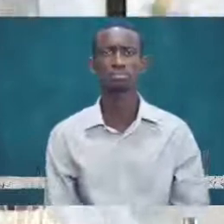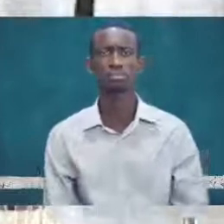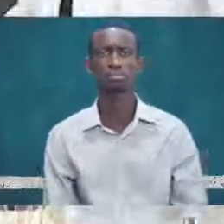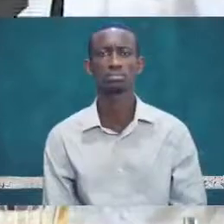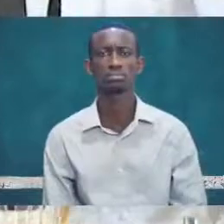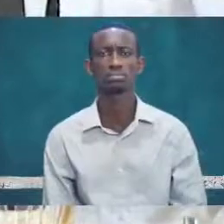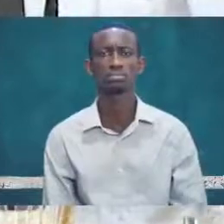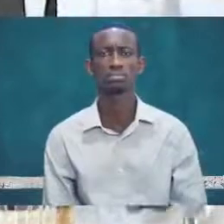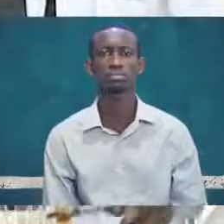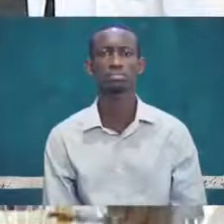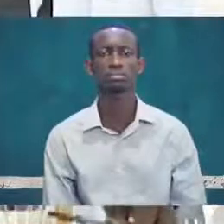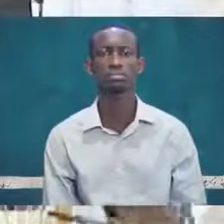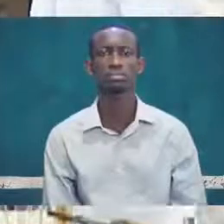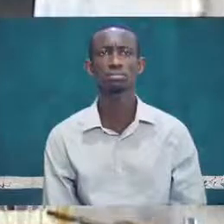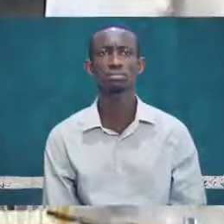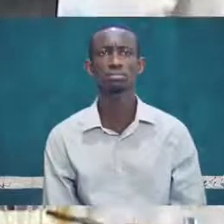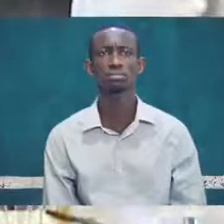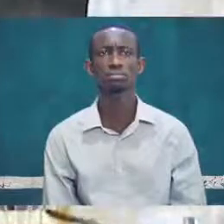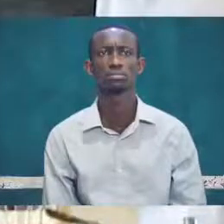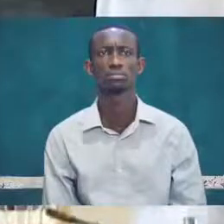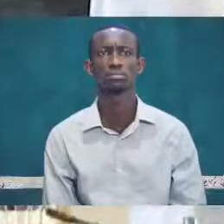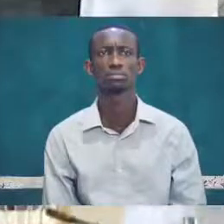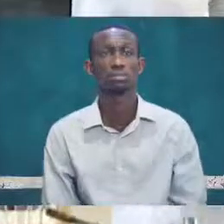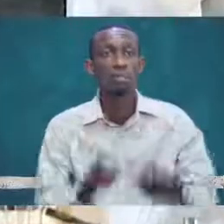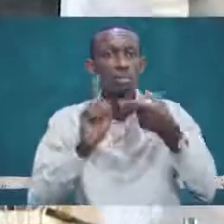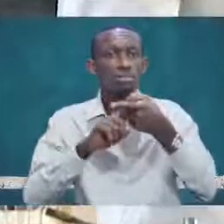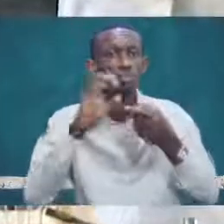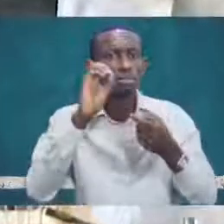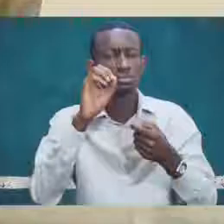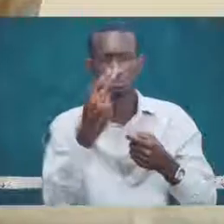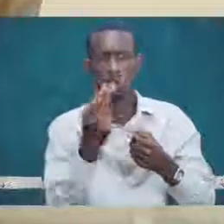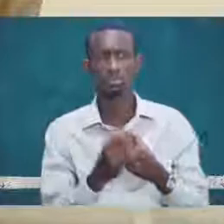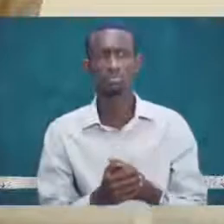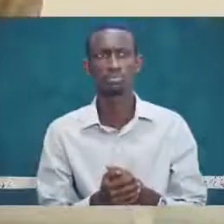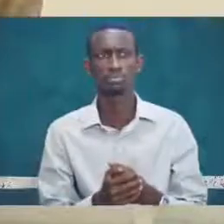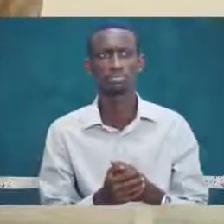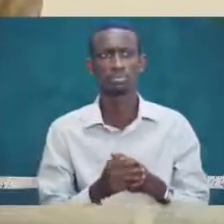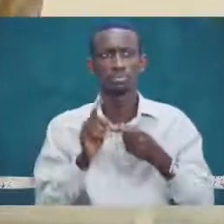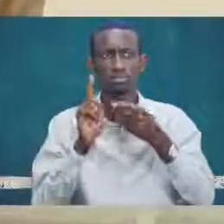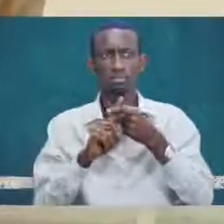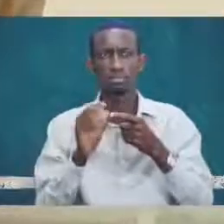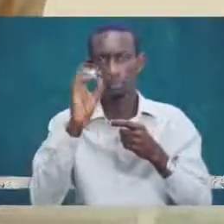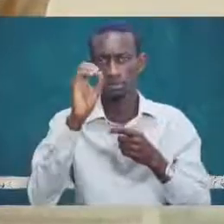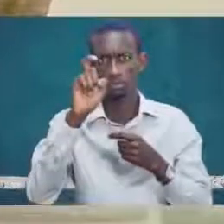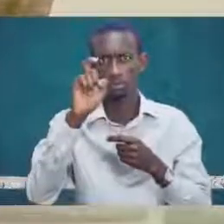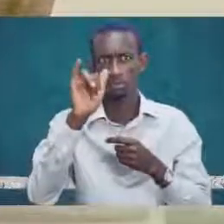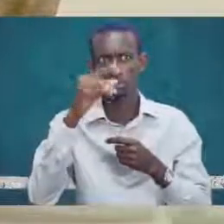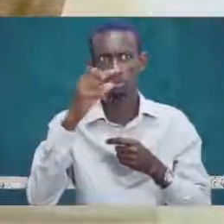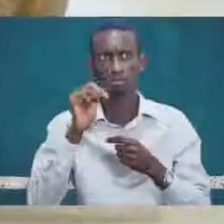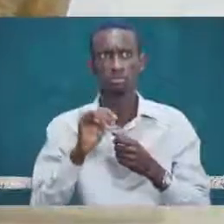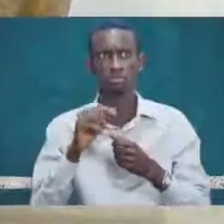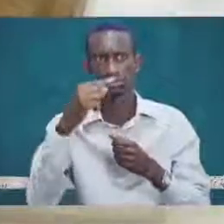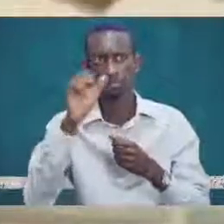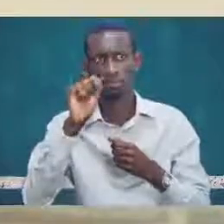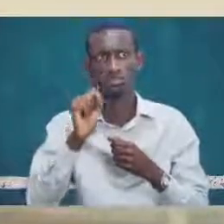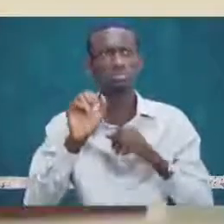that reddish-brown gas is nitrogen dioxide, then plus the oxygen gas. You will not be able to